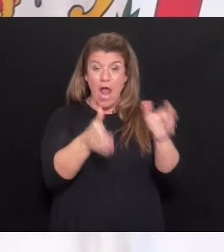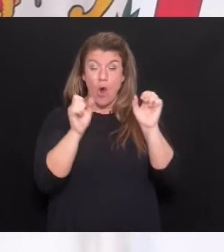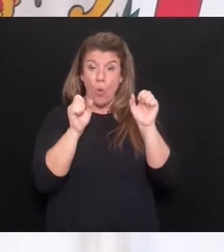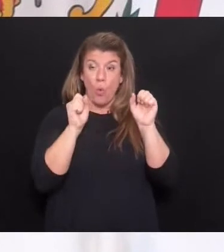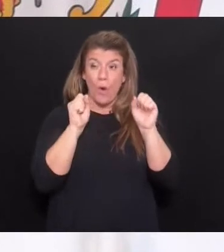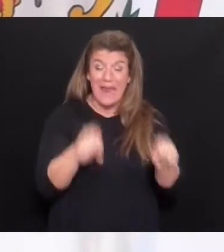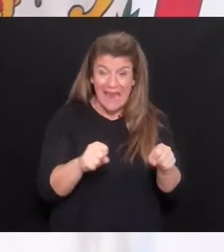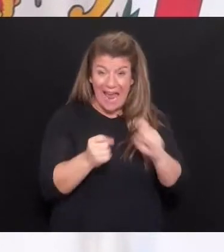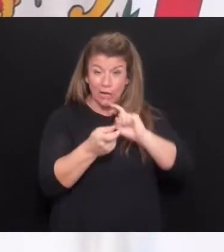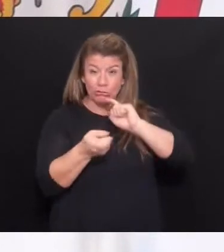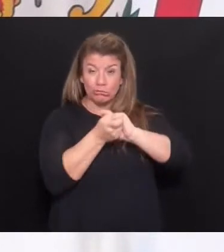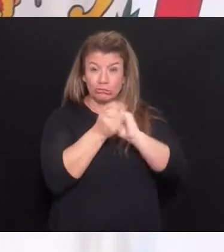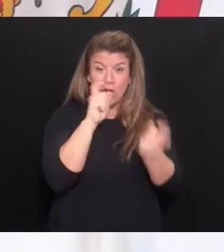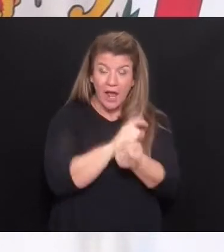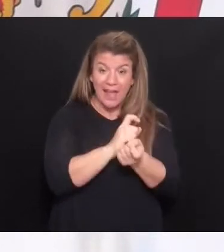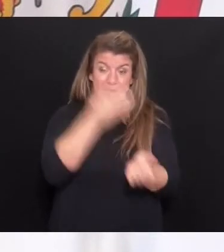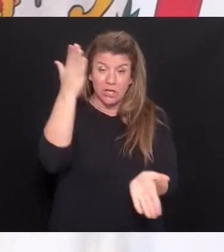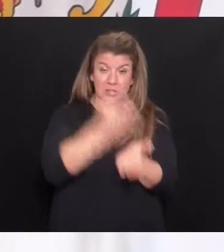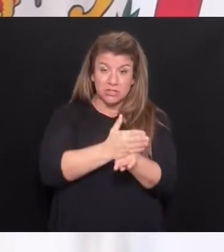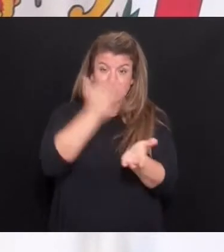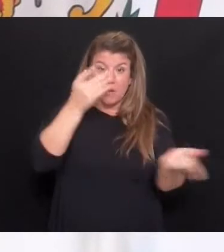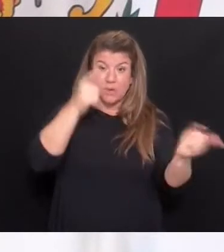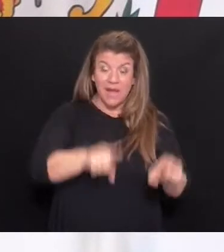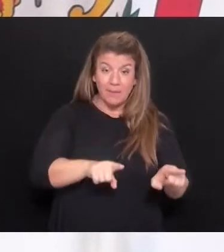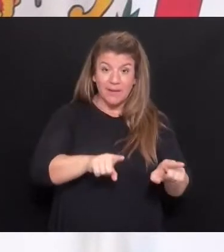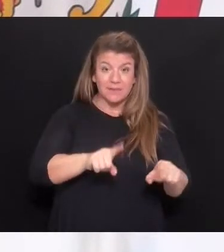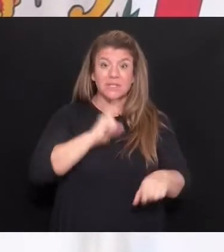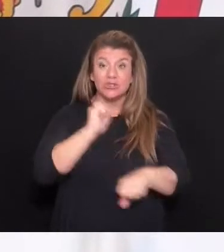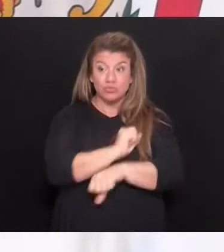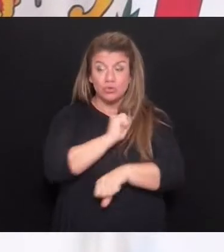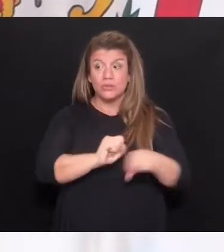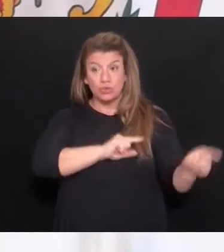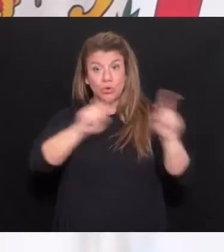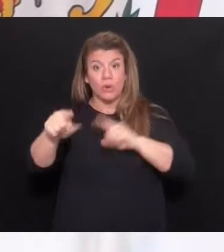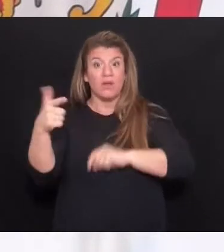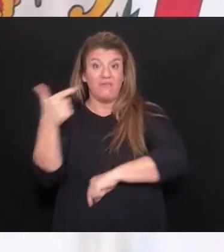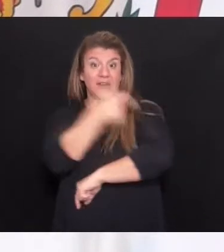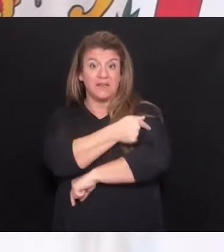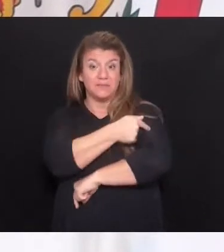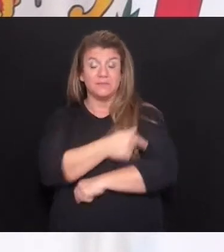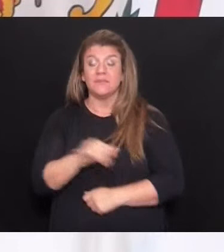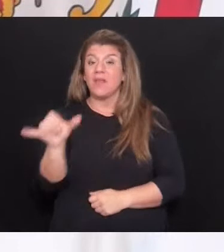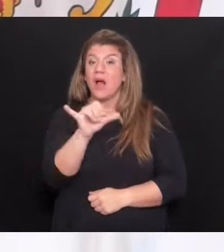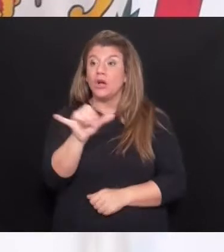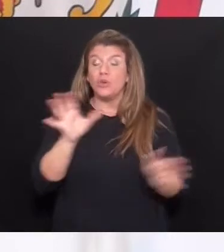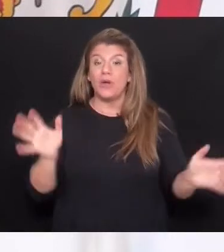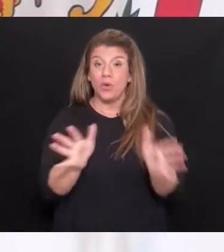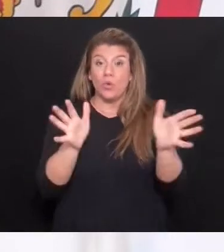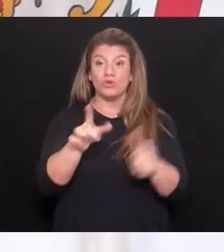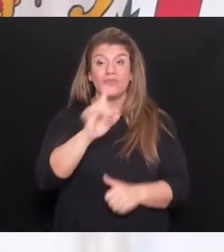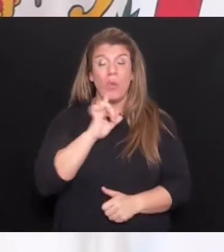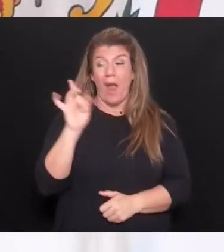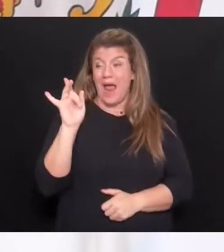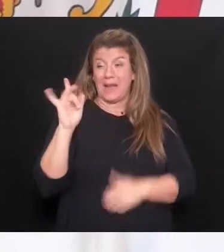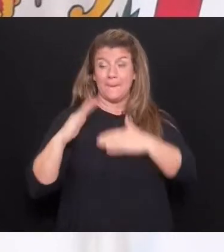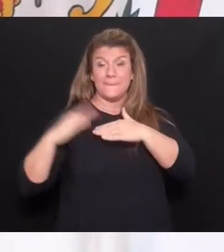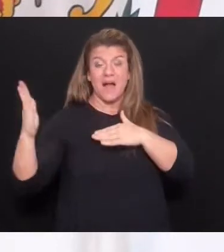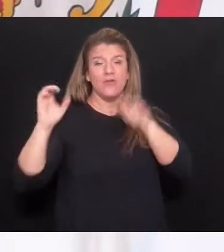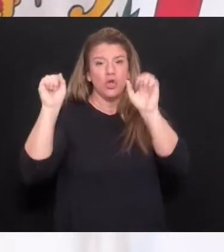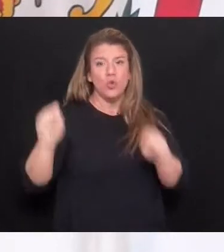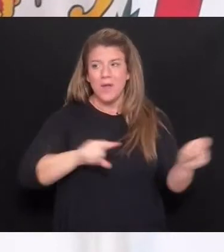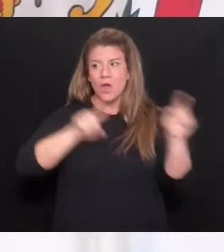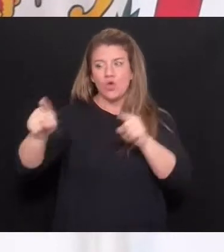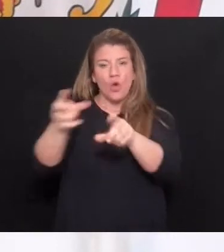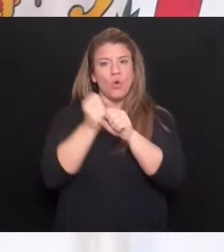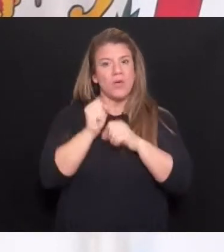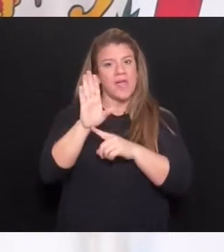curb this and stop this is get vaccinated. I also encourage you right now, if you're 18 and above, you can get your booster